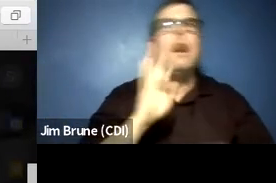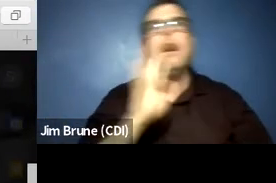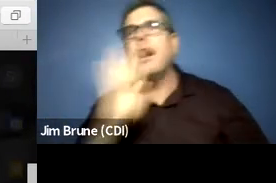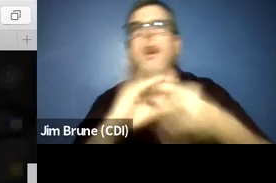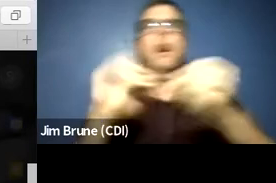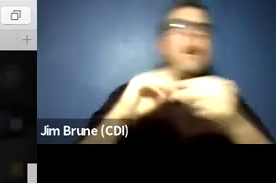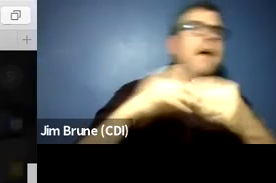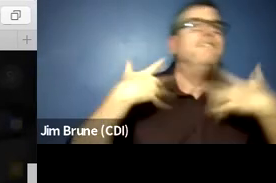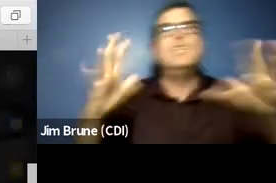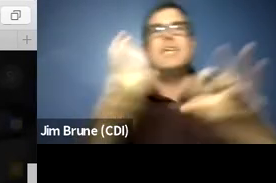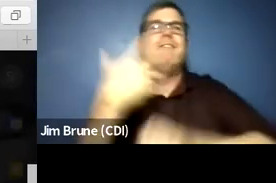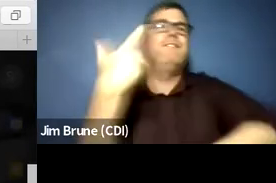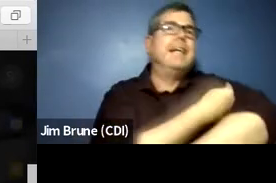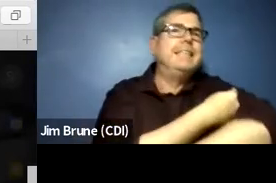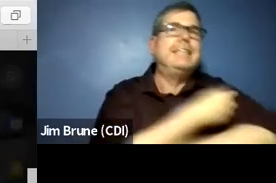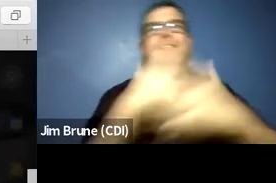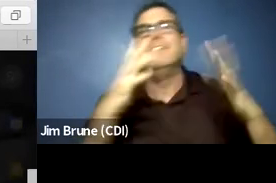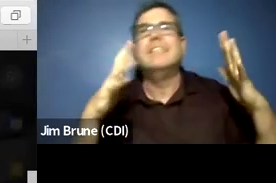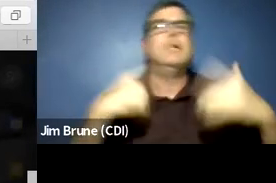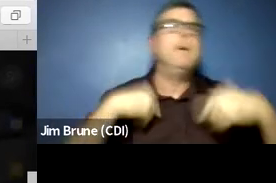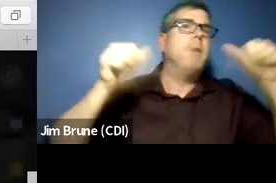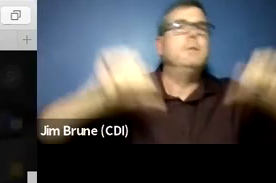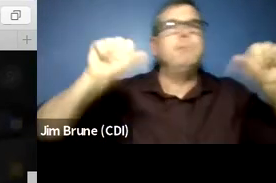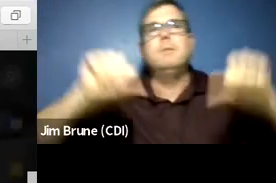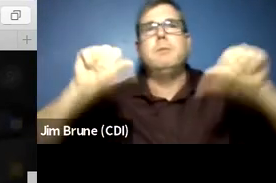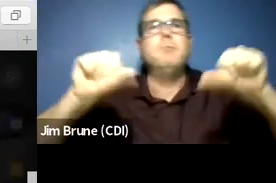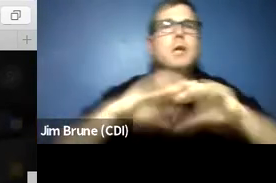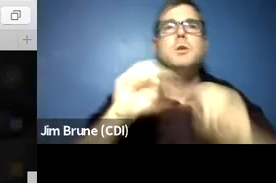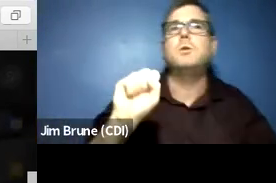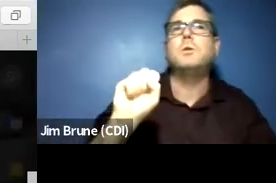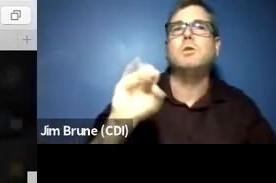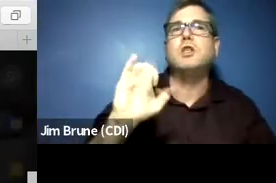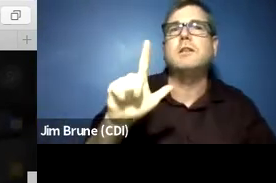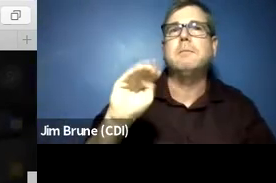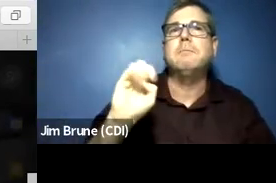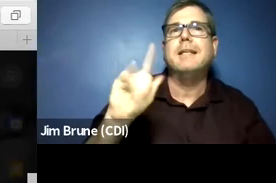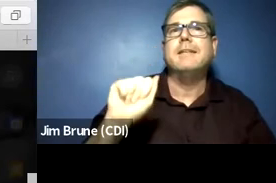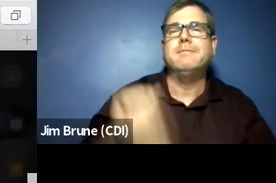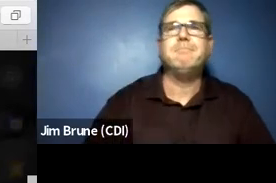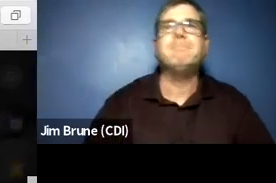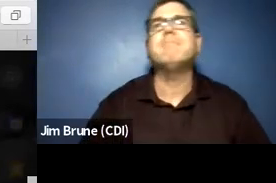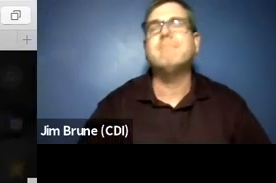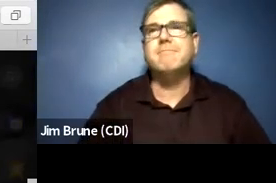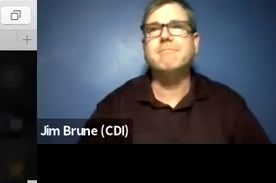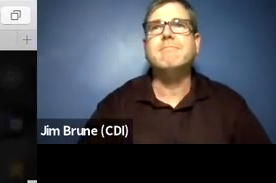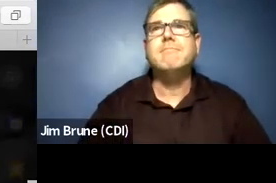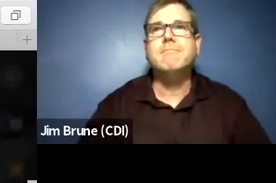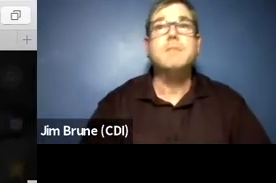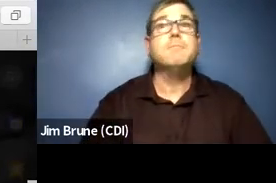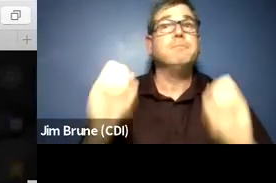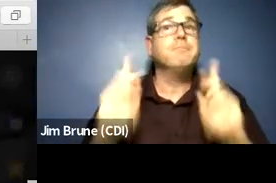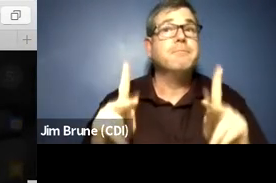Okay, so let's move on to the next one. Okay, allergic reactions.